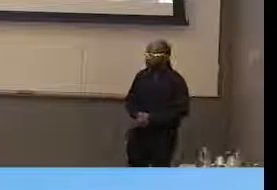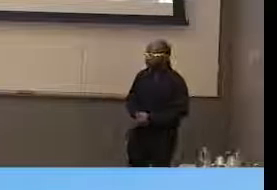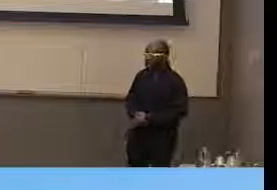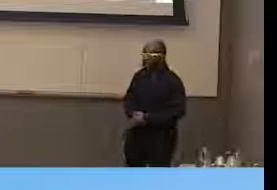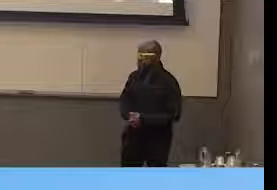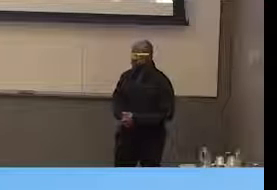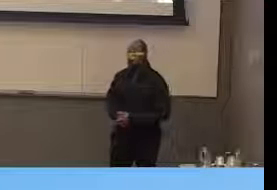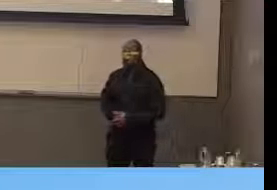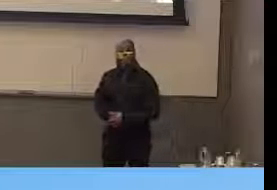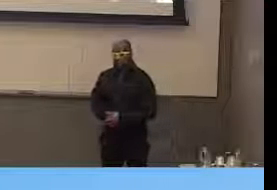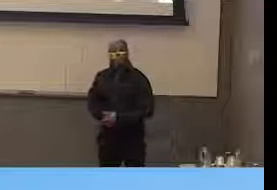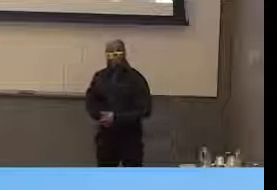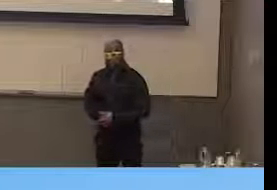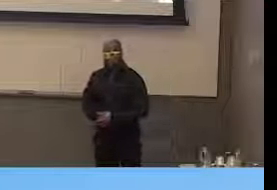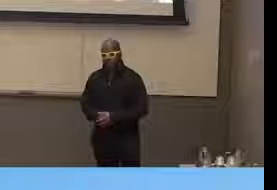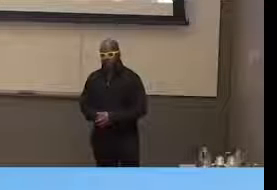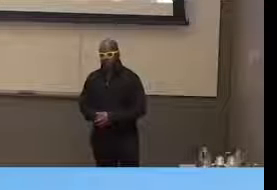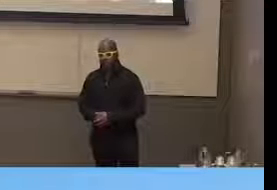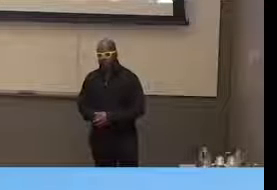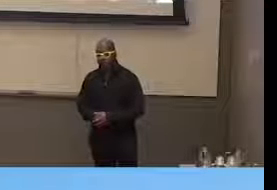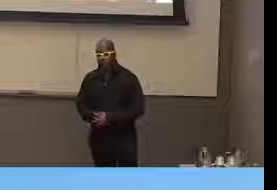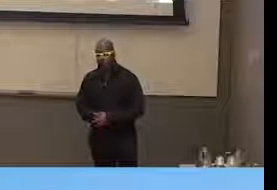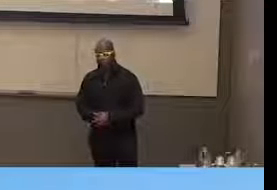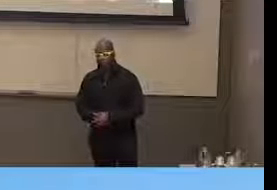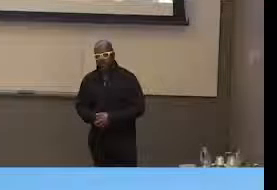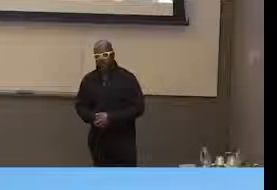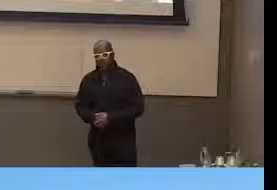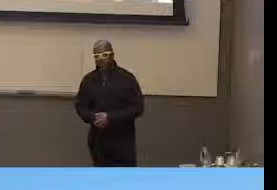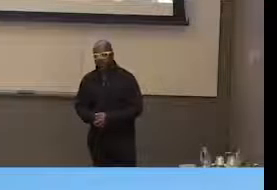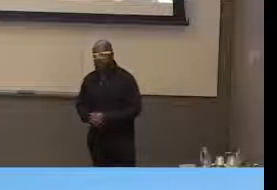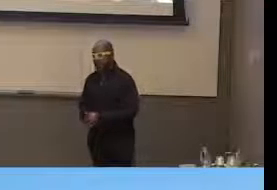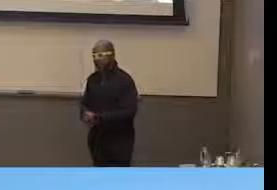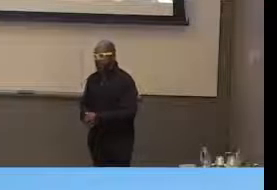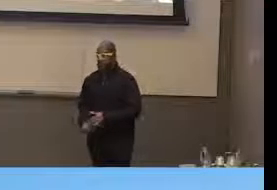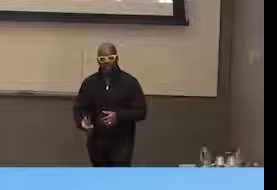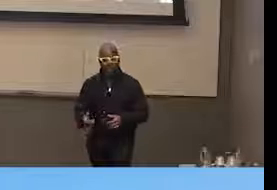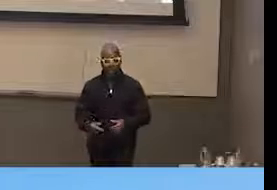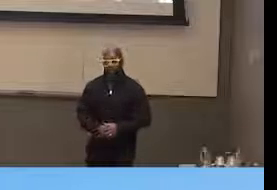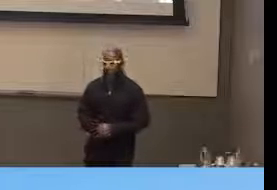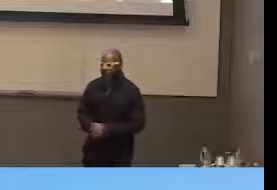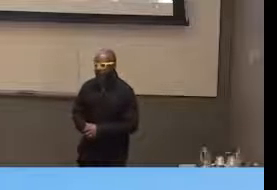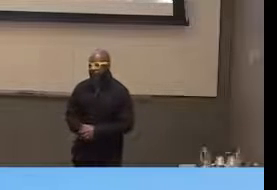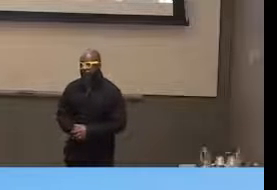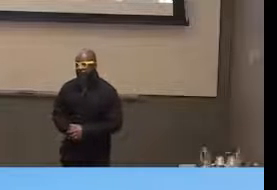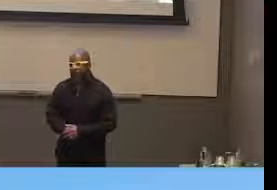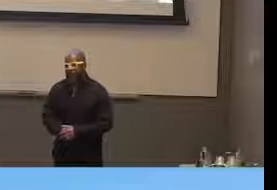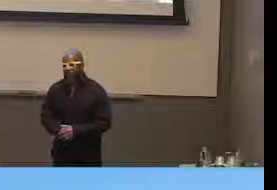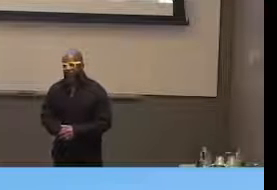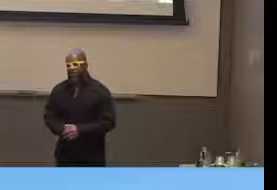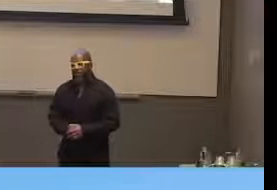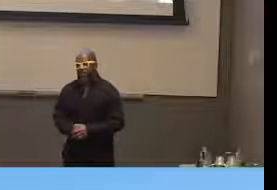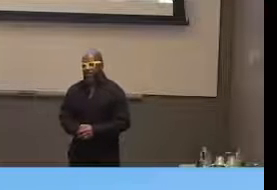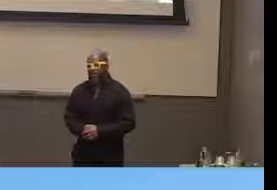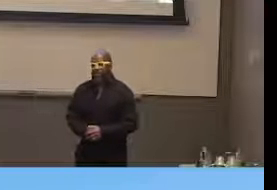Did we want to go with questions from the nothing online, but let's go for the audience. Yeah. I can go over in